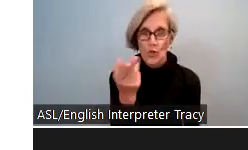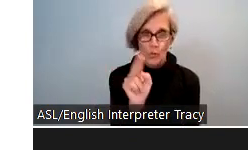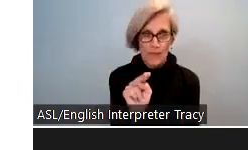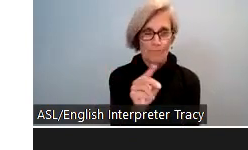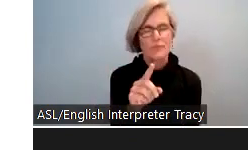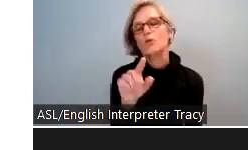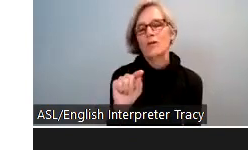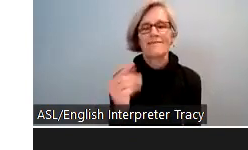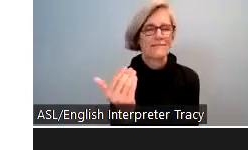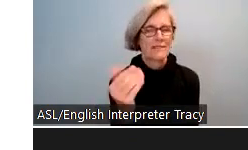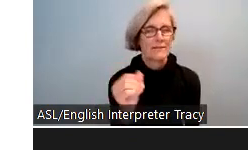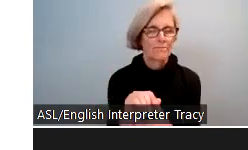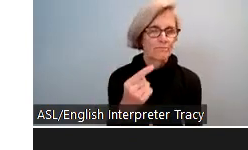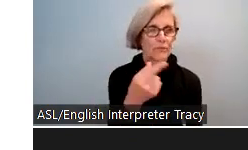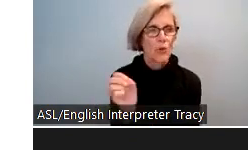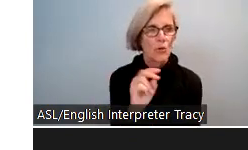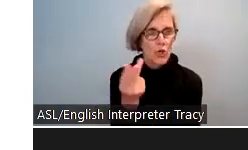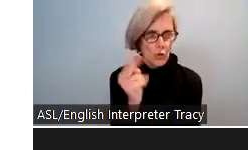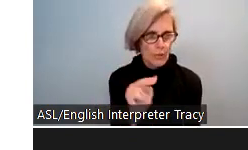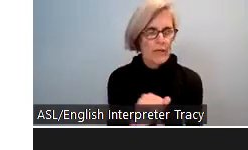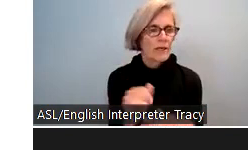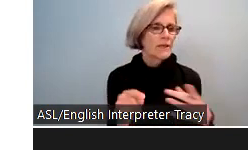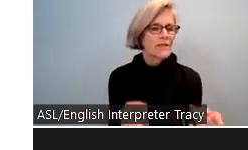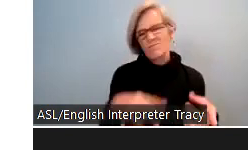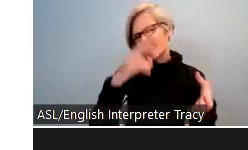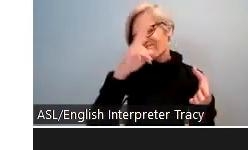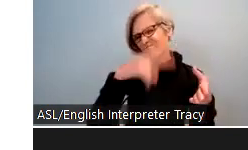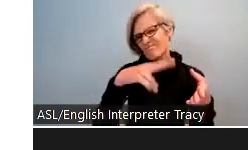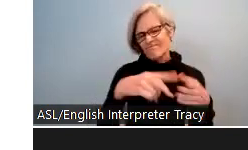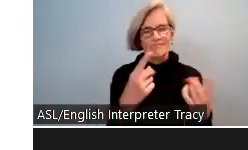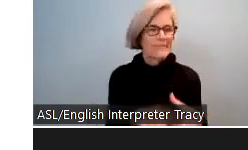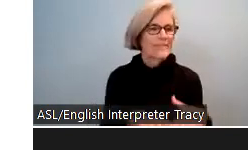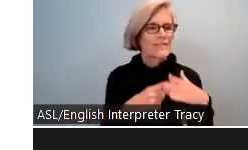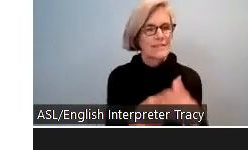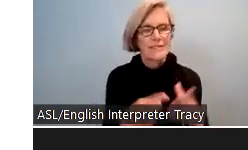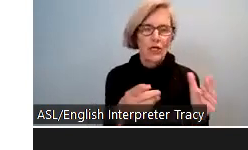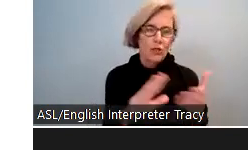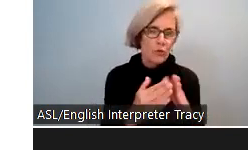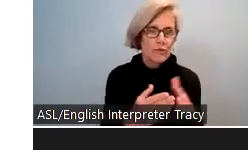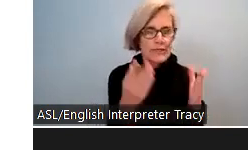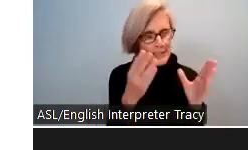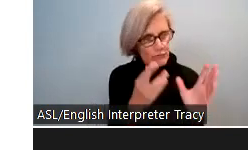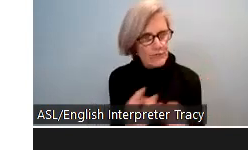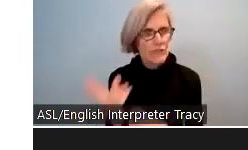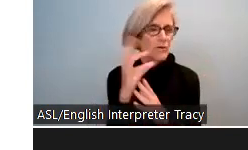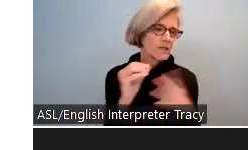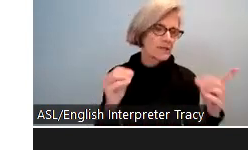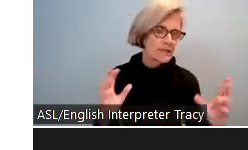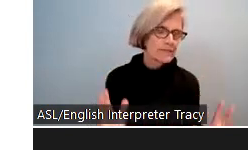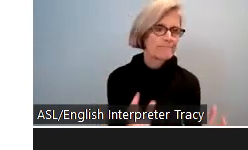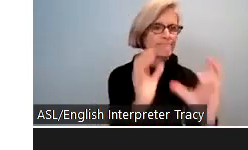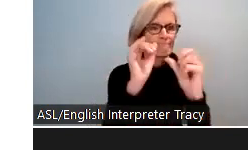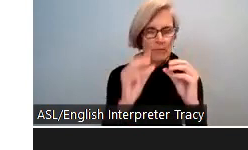community event, and community resources aimed at promoting traffic safety and encouraging more walking